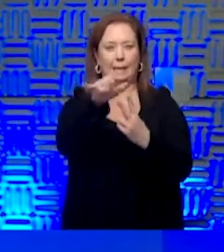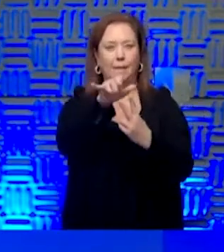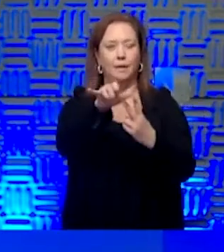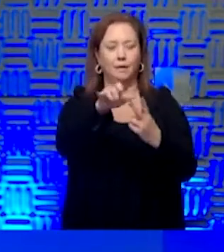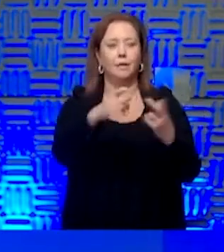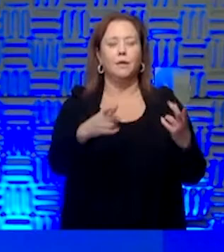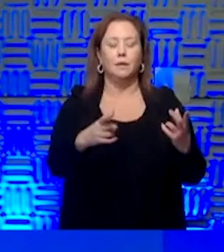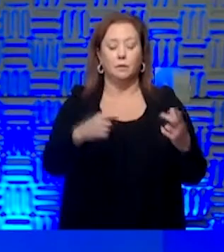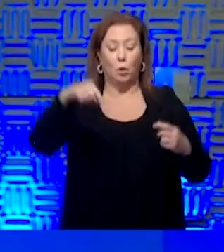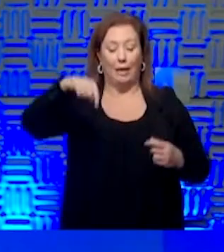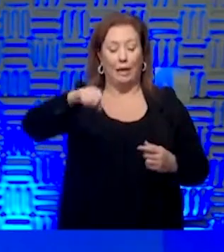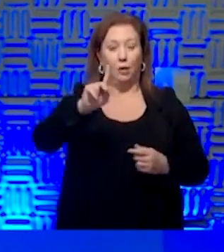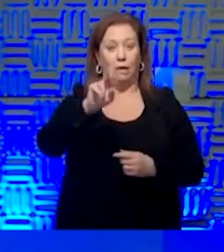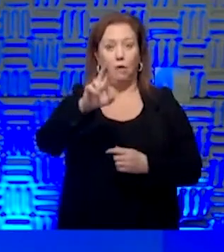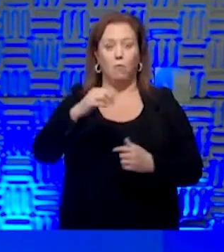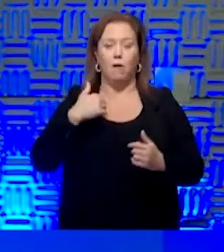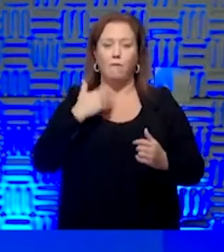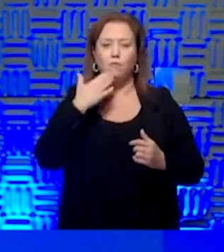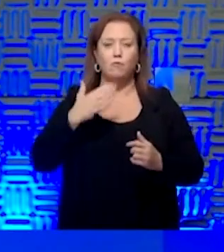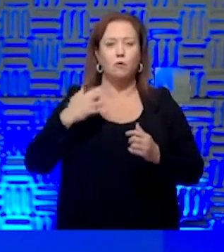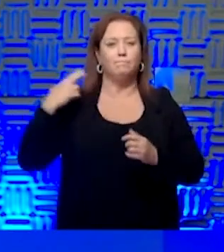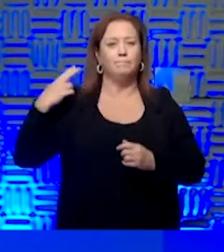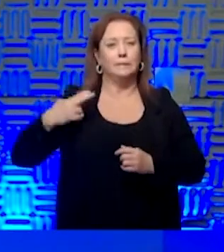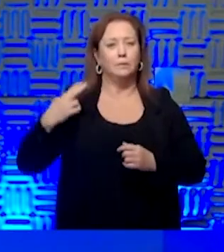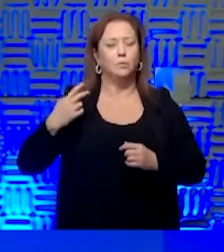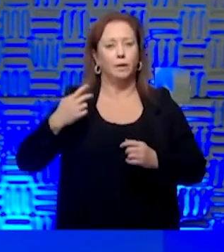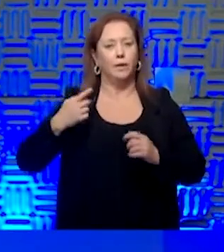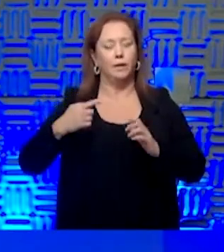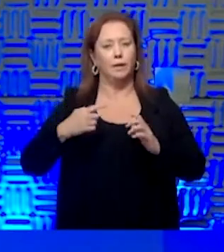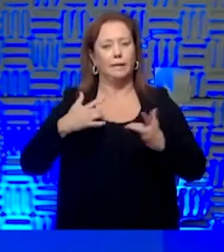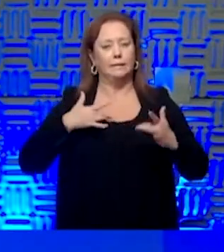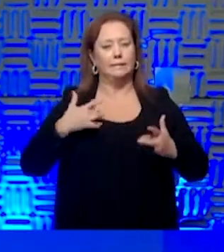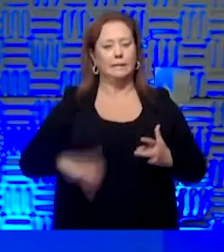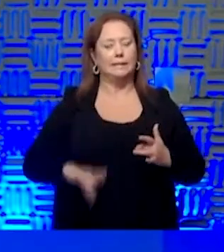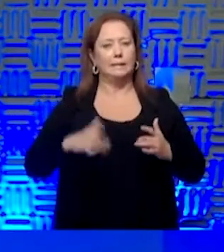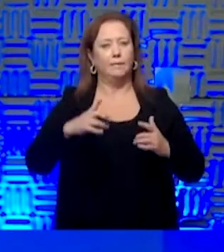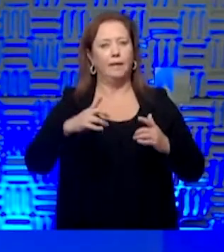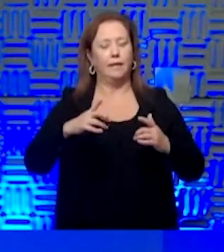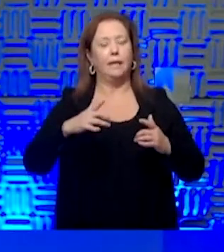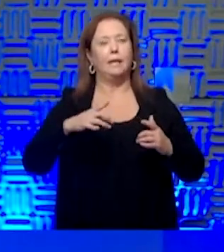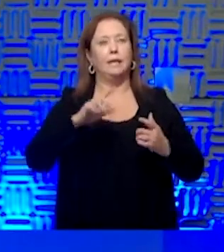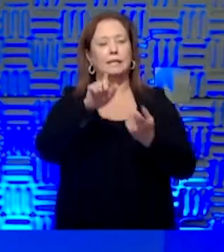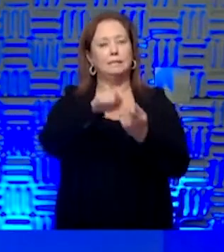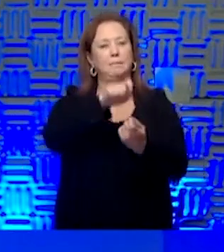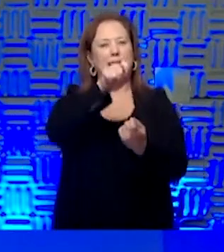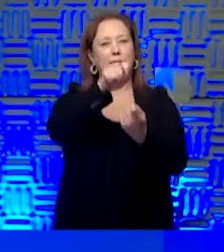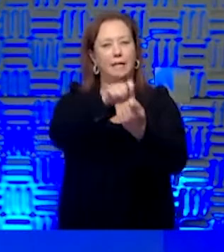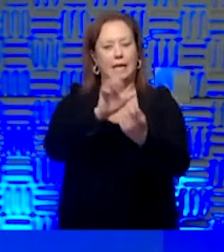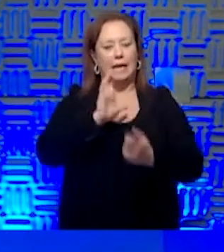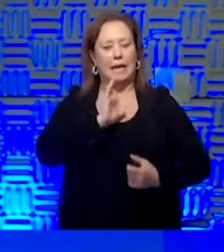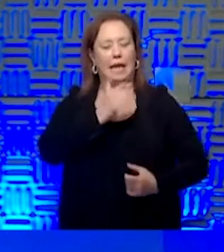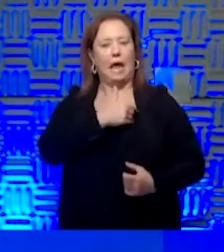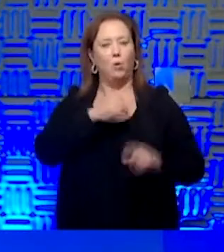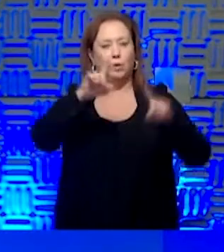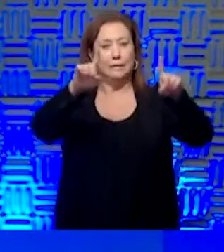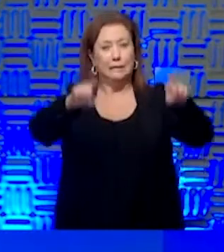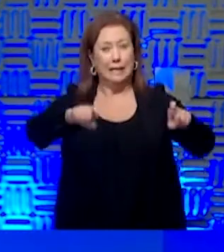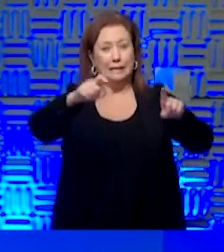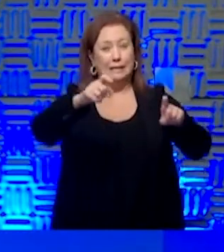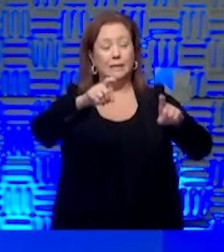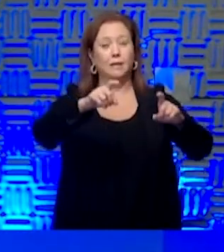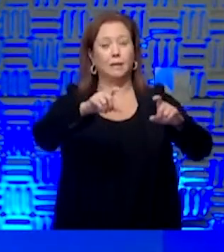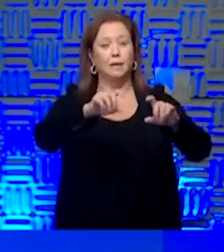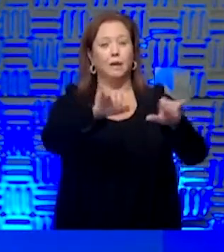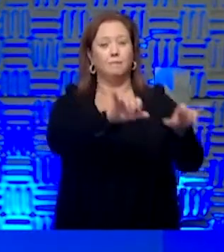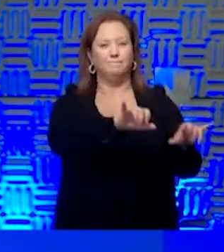have very good record for having sensitivity, specificity, and our test results being